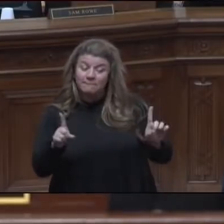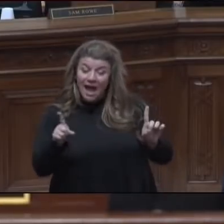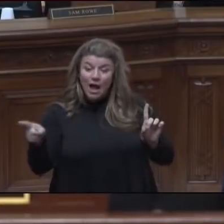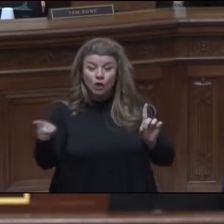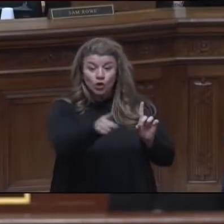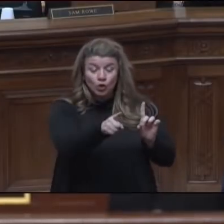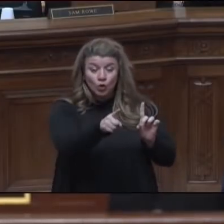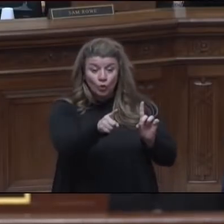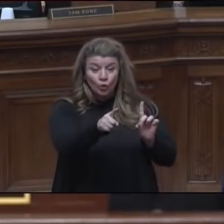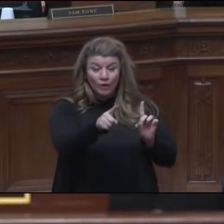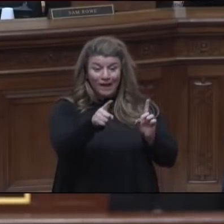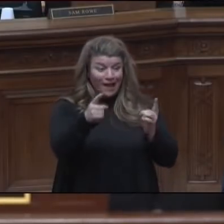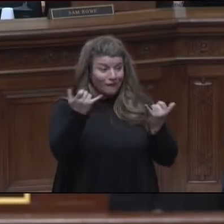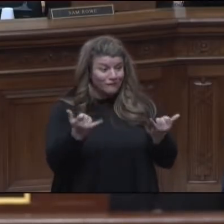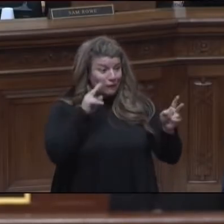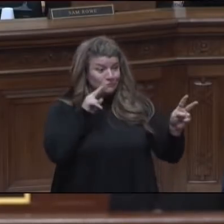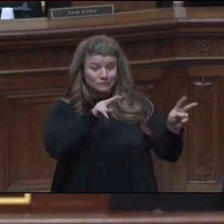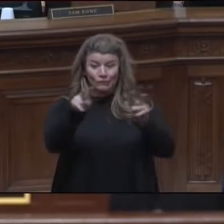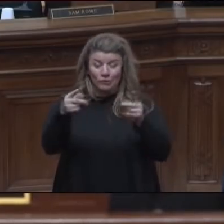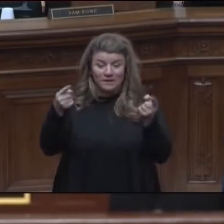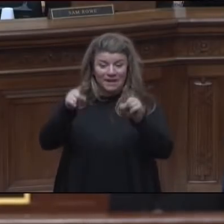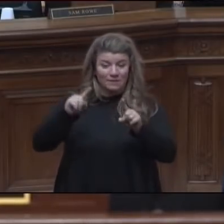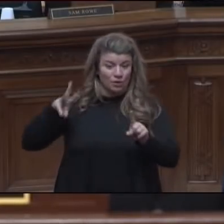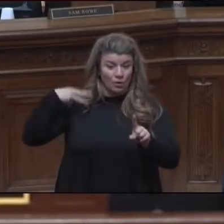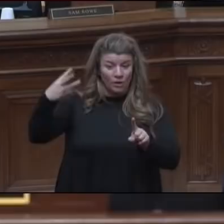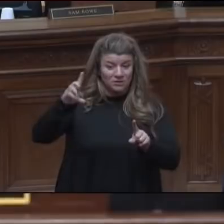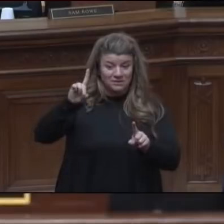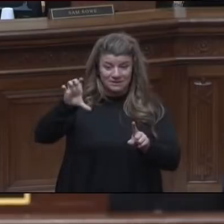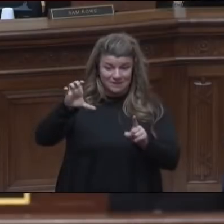you all watch what's going on in Washington all the time.